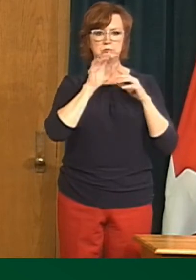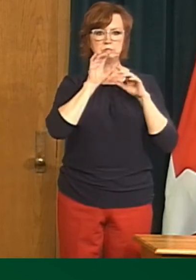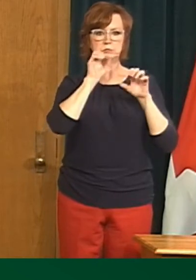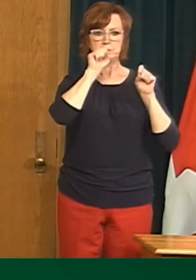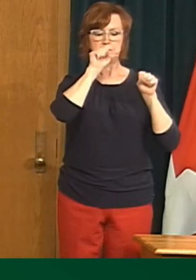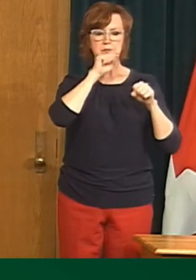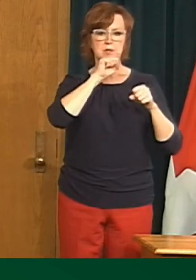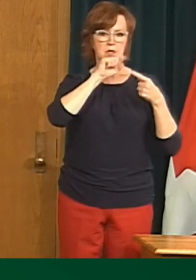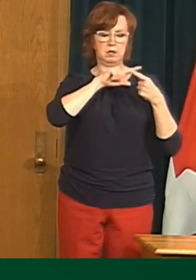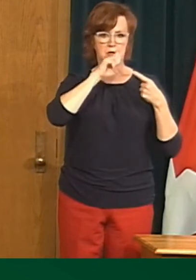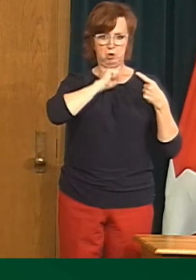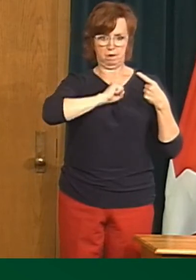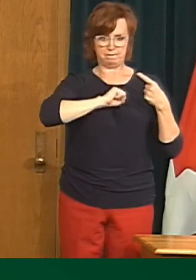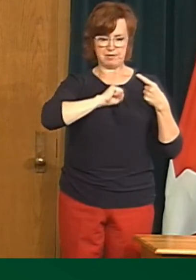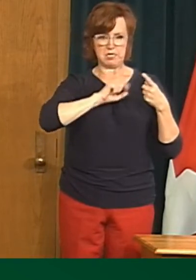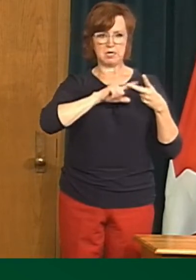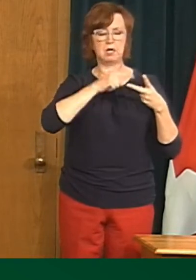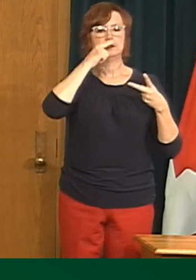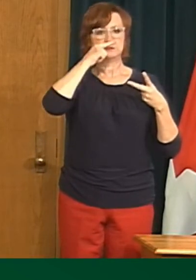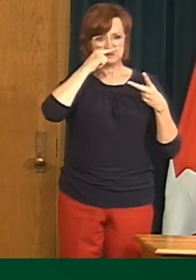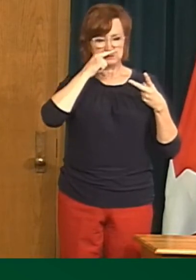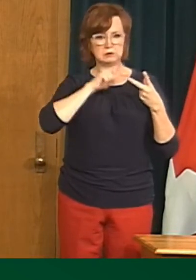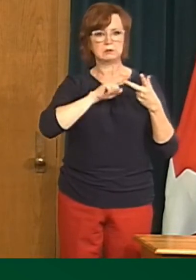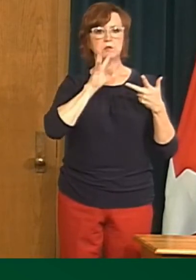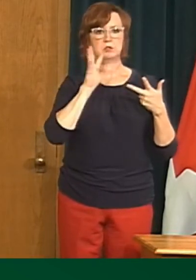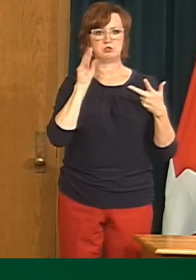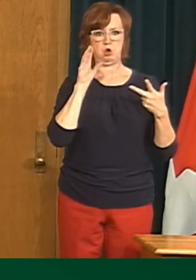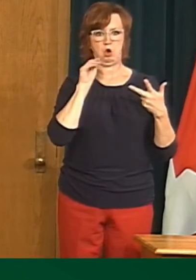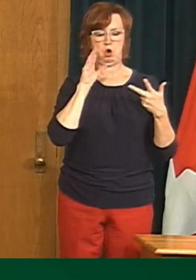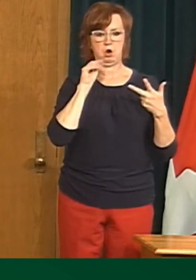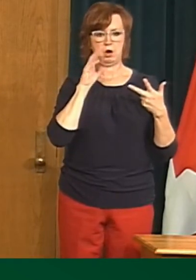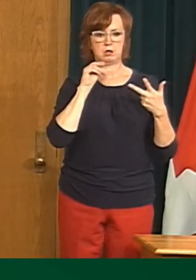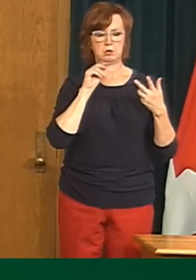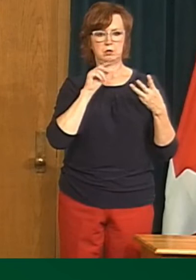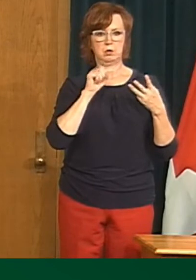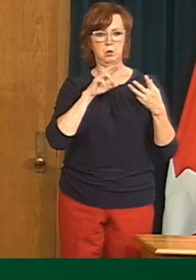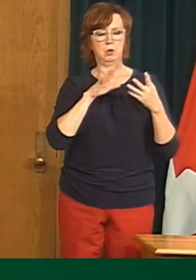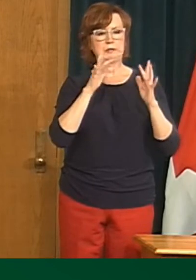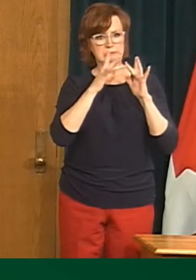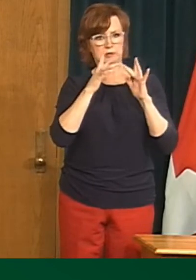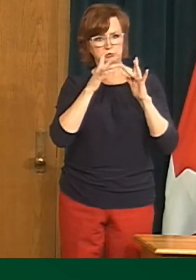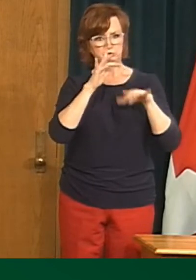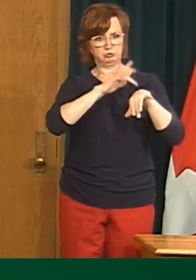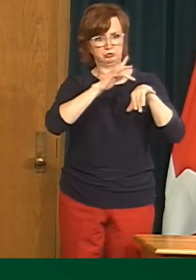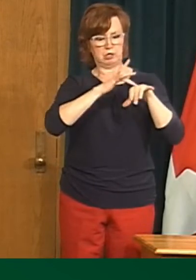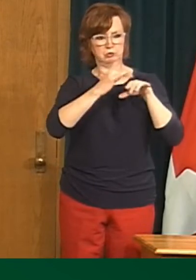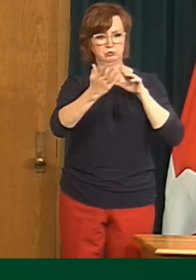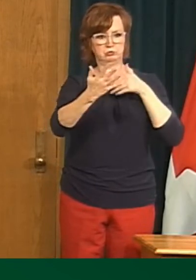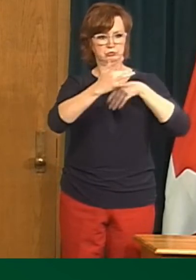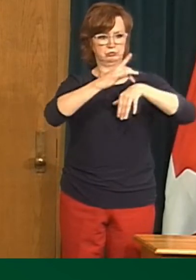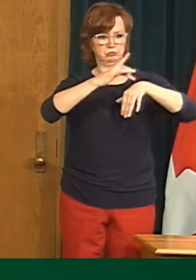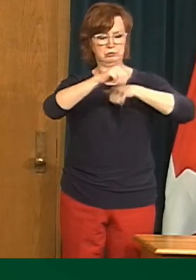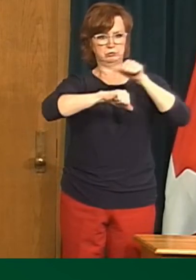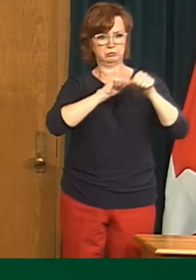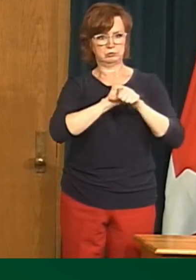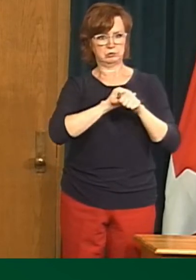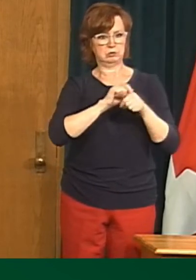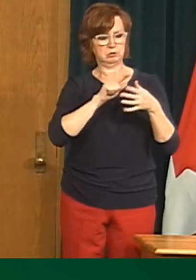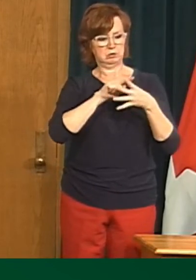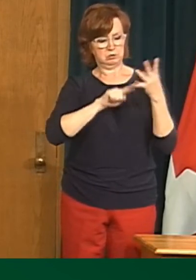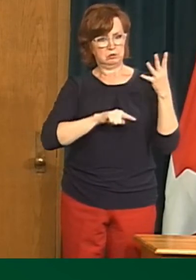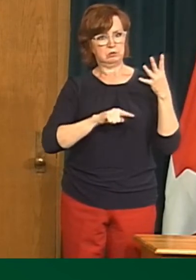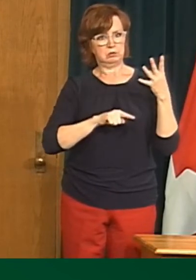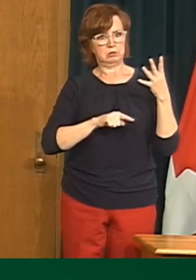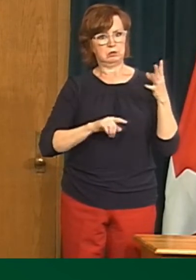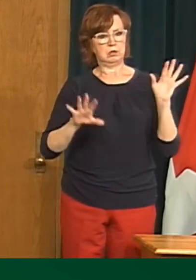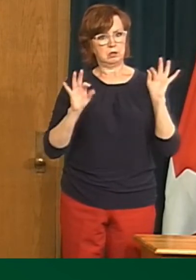from coughing, sneezing, and talking, or by direct contact. And so, providing